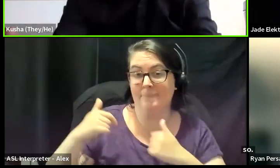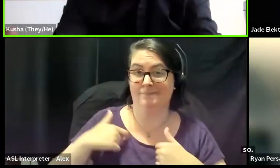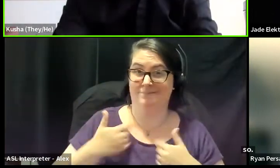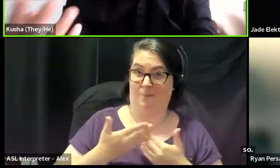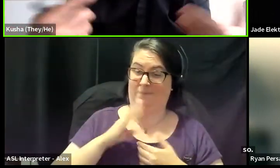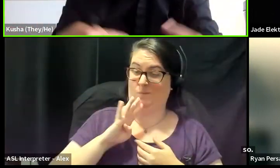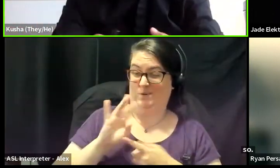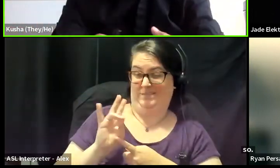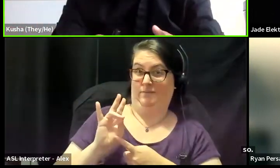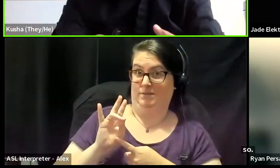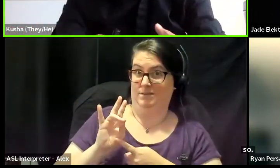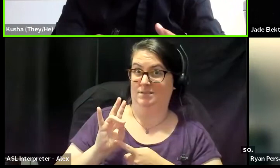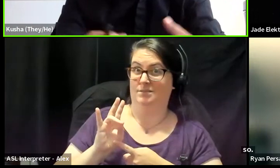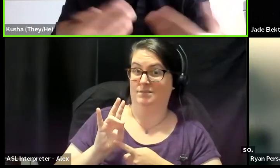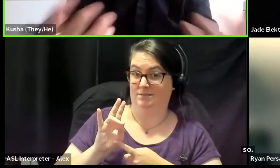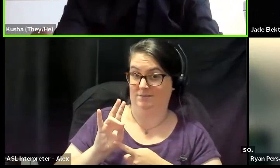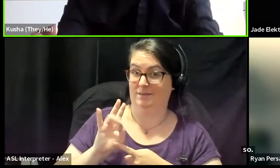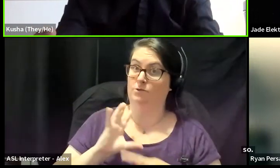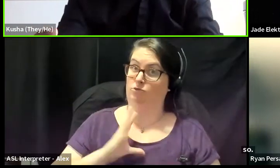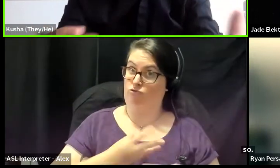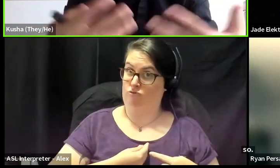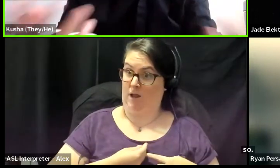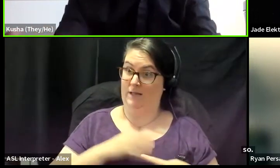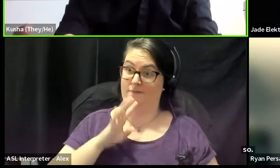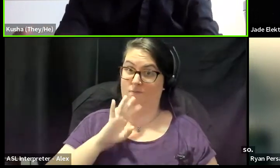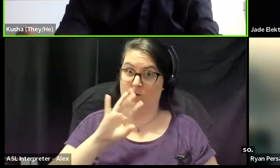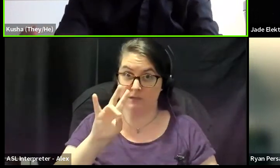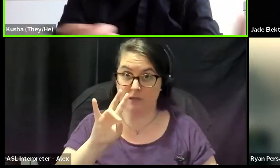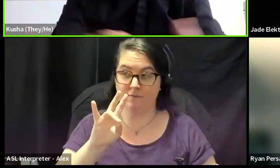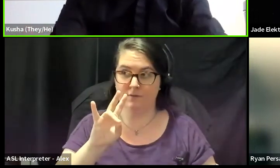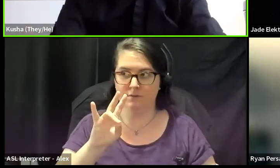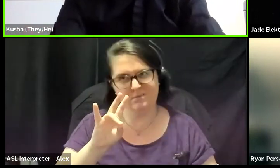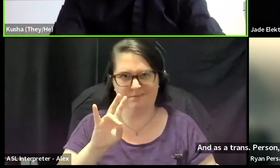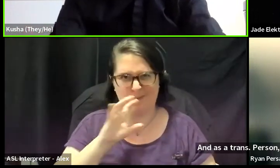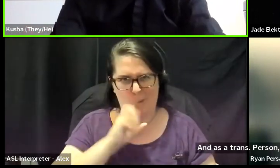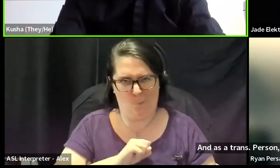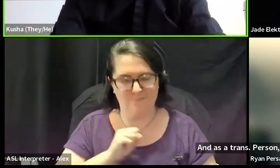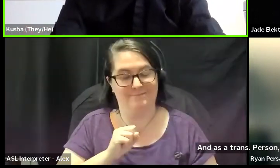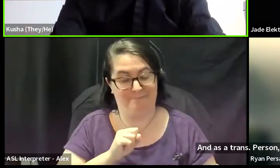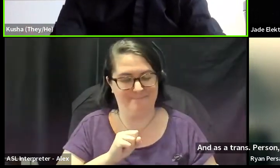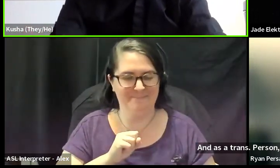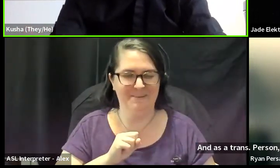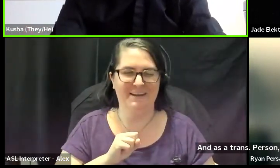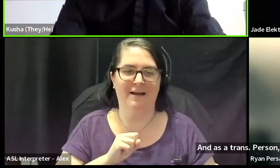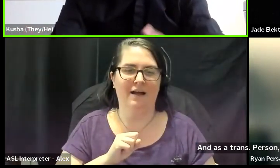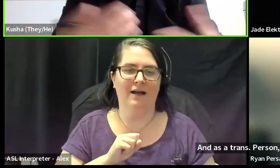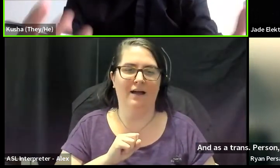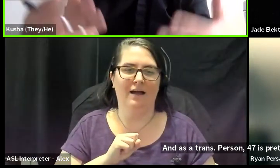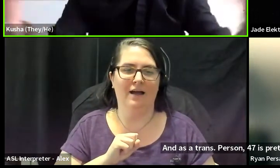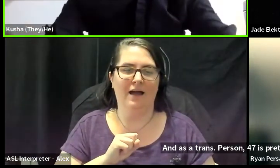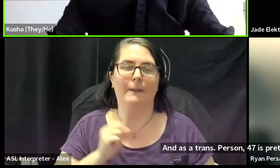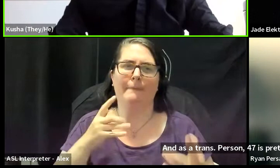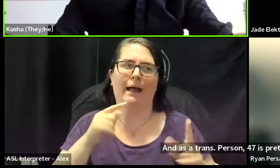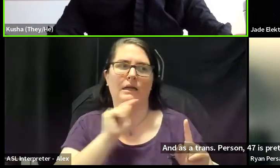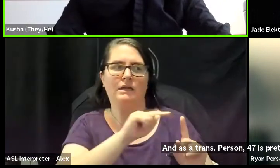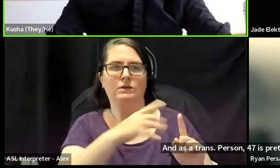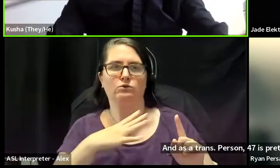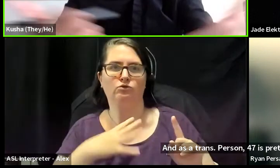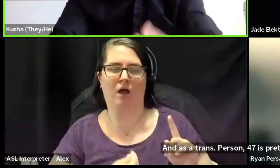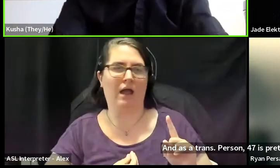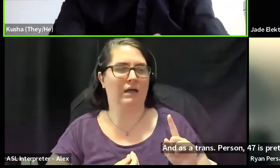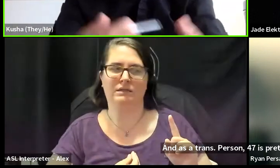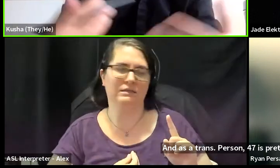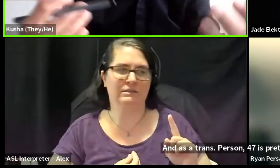47. And as a trans person, 47 is pretty old. A lot of trans people don't make it